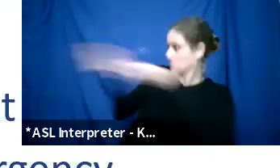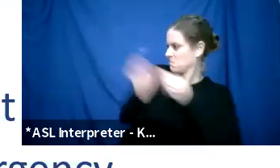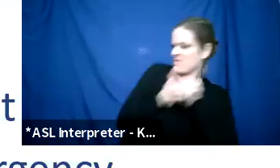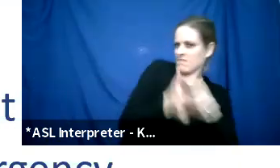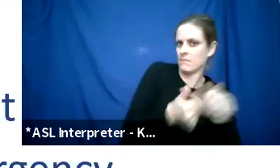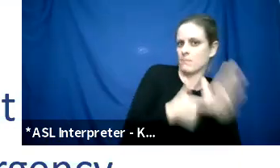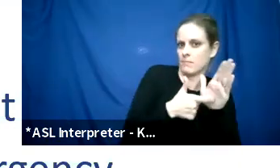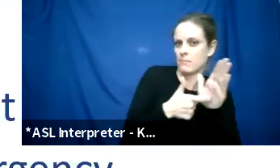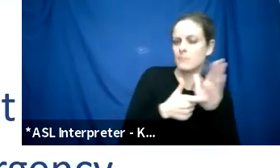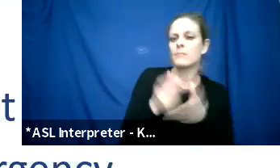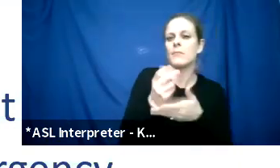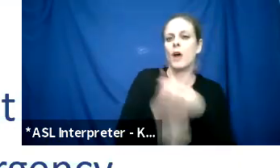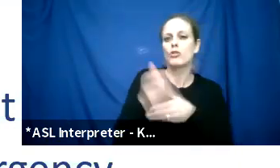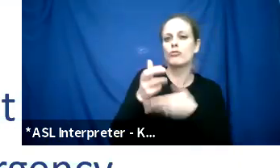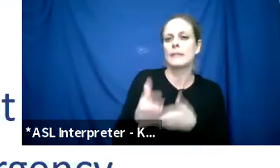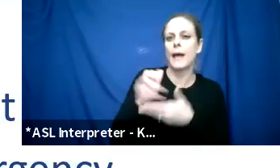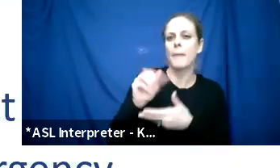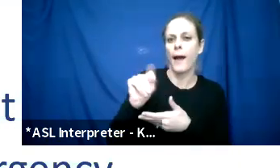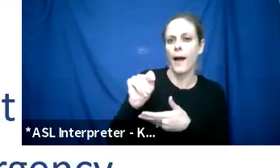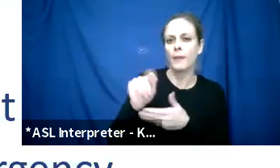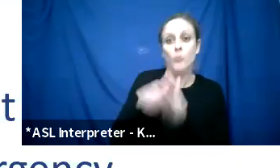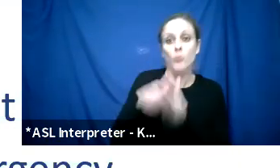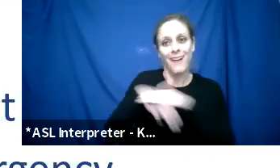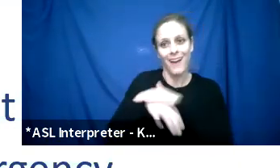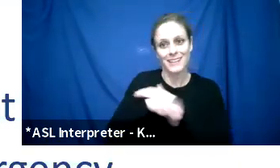requires access to federally funded programs and services.